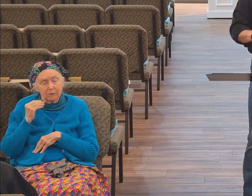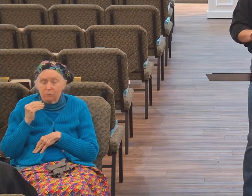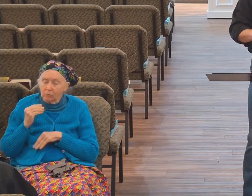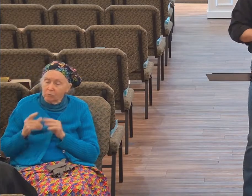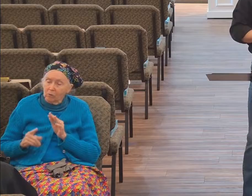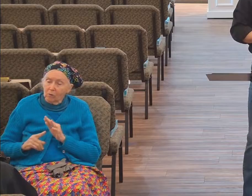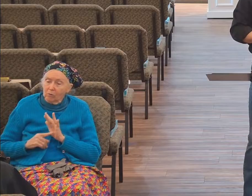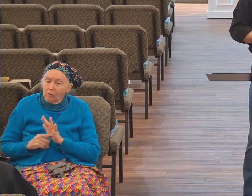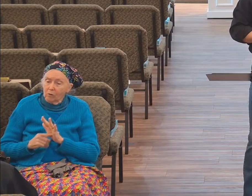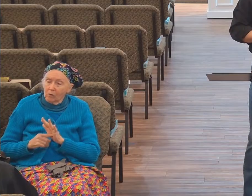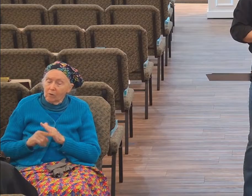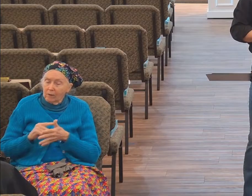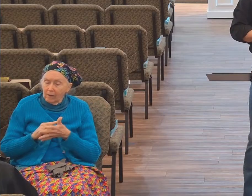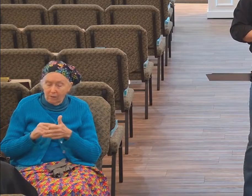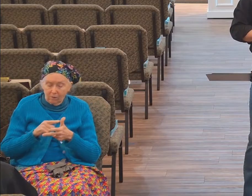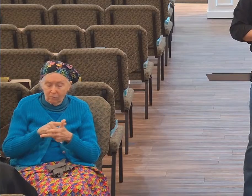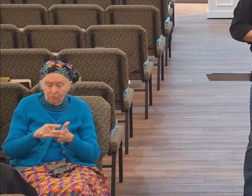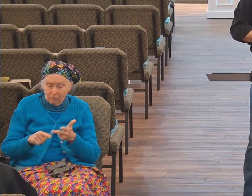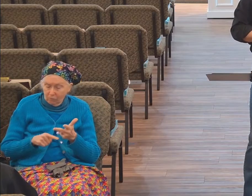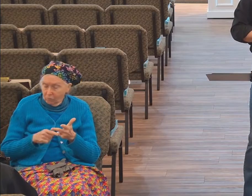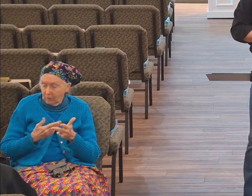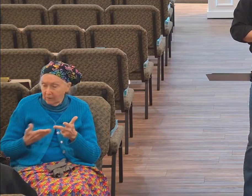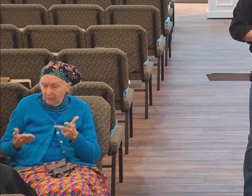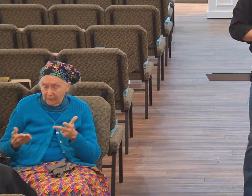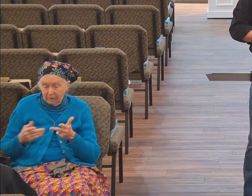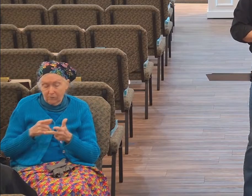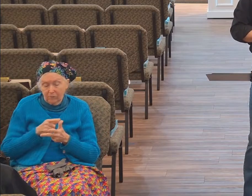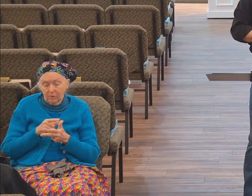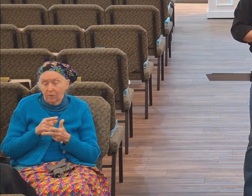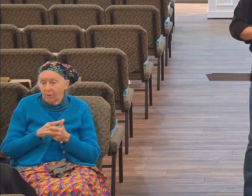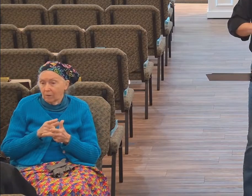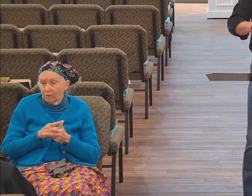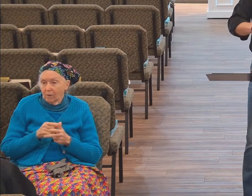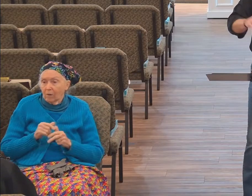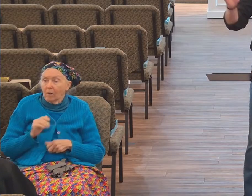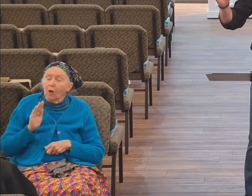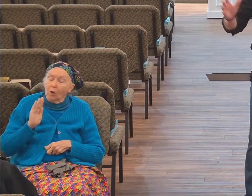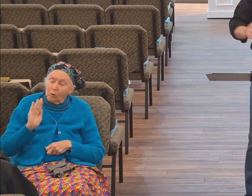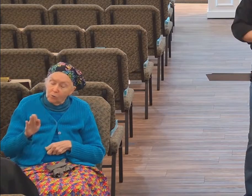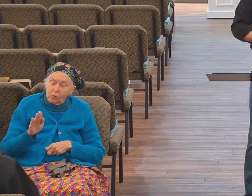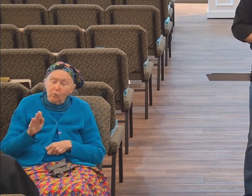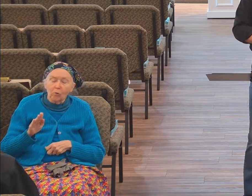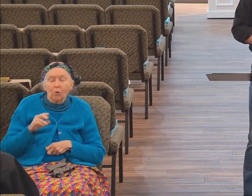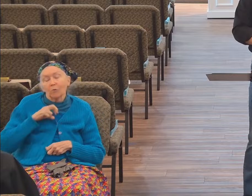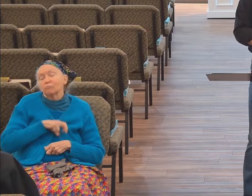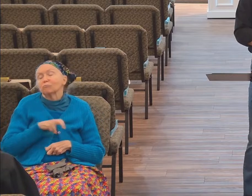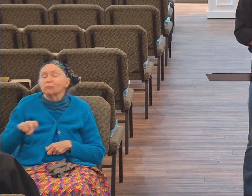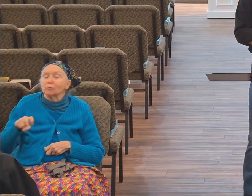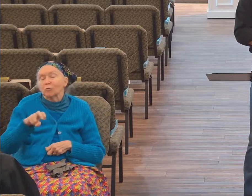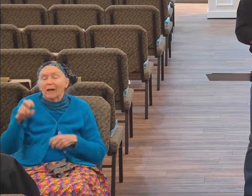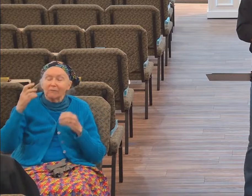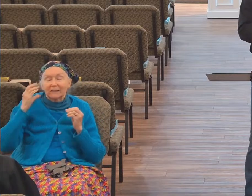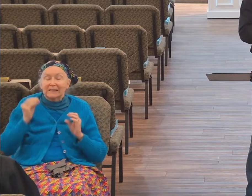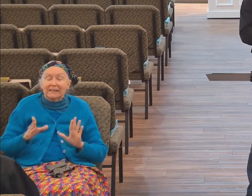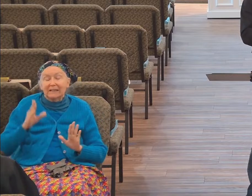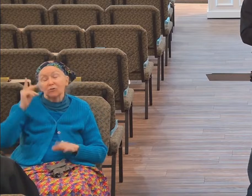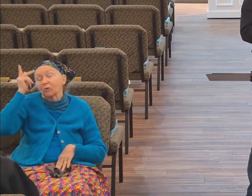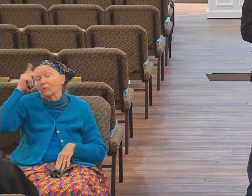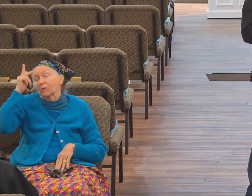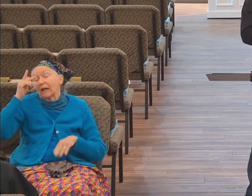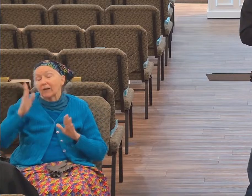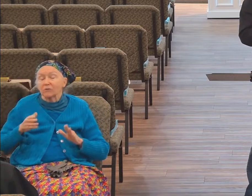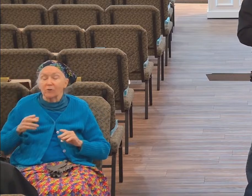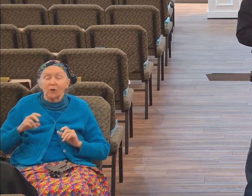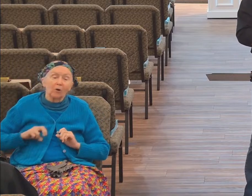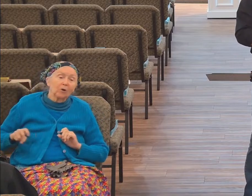These right here are three things, like I said, your itinerant teachers, if you will, right? Your philosophers, your